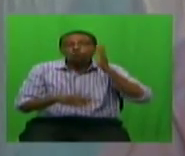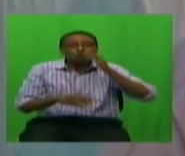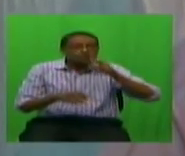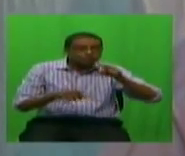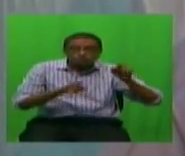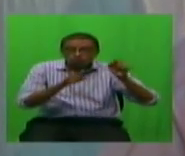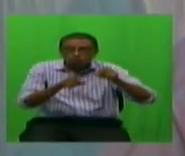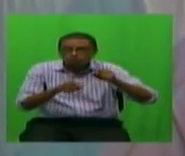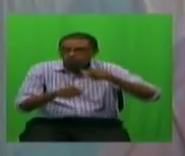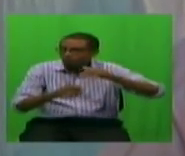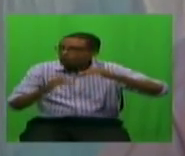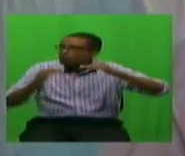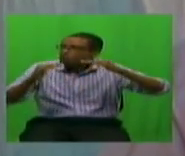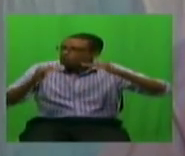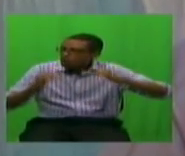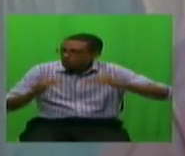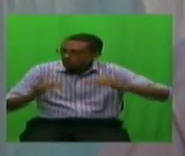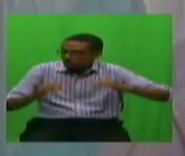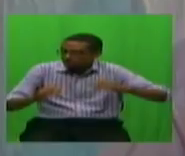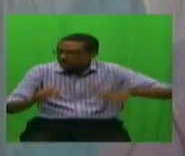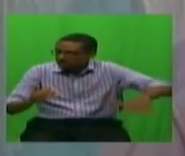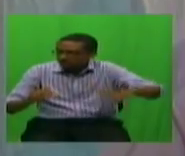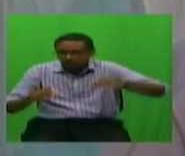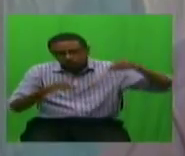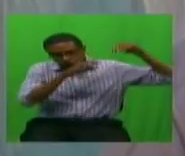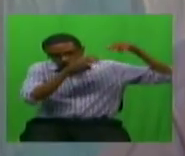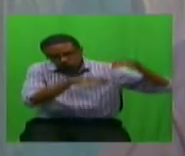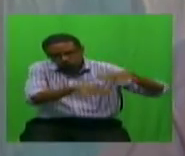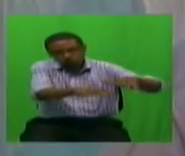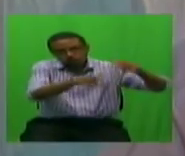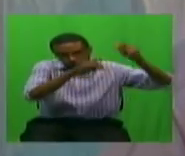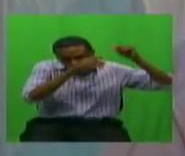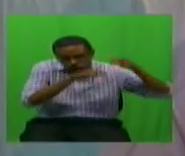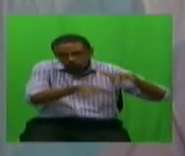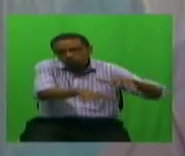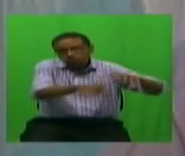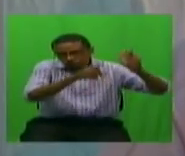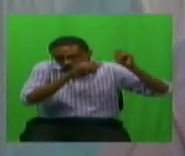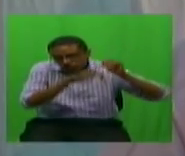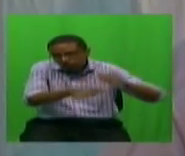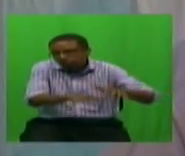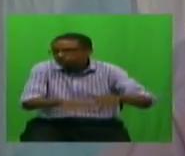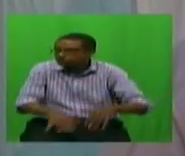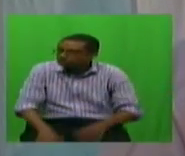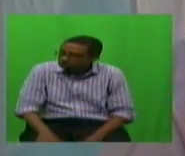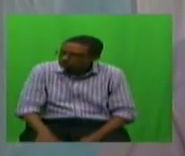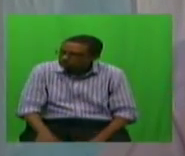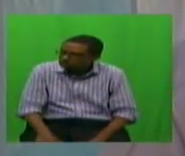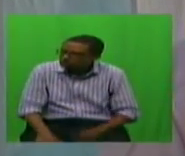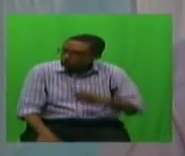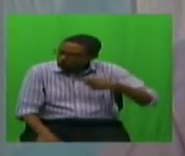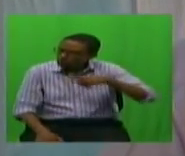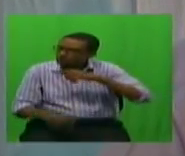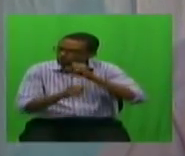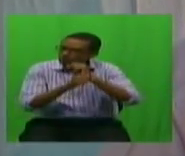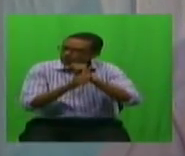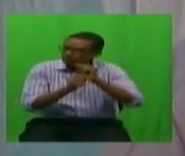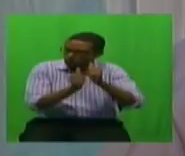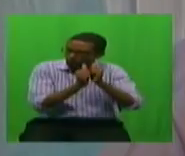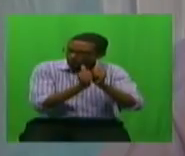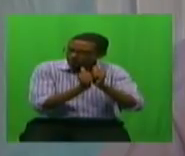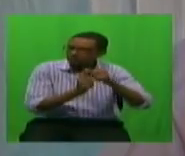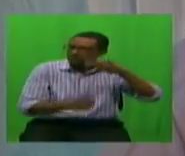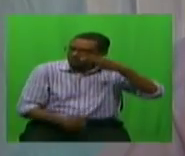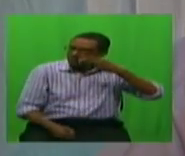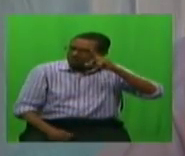in the island and settle there, and it will breach once you have a high tide, and the water can't flow into the sea. So we are working with the HCC. We met